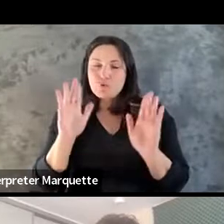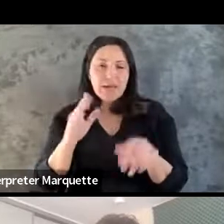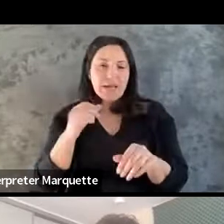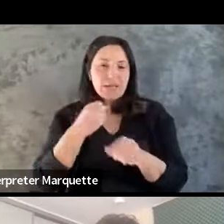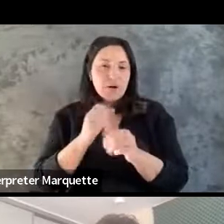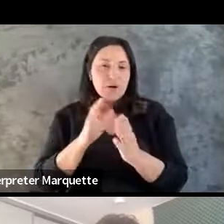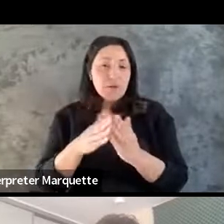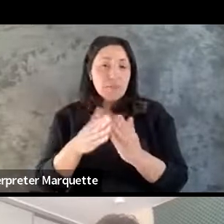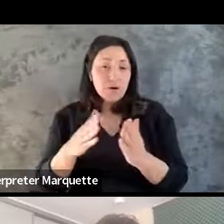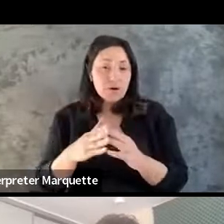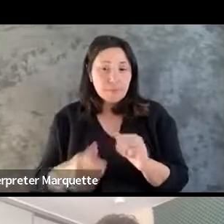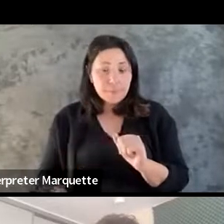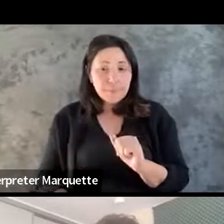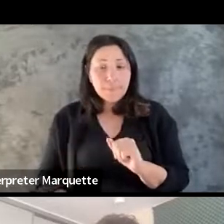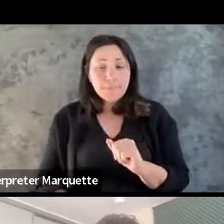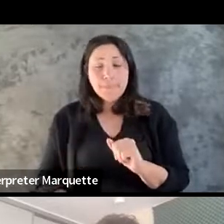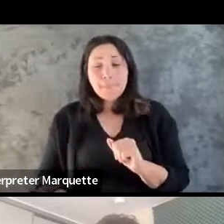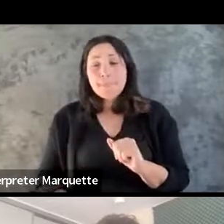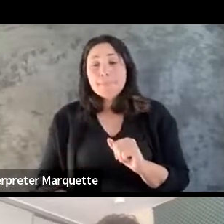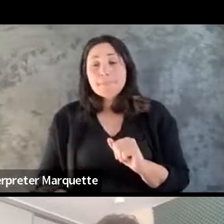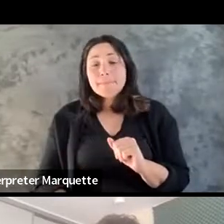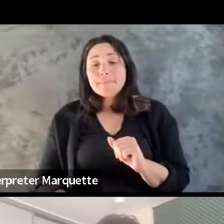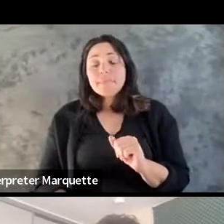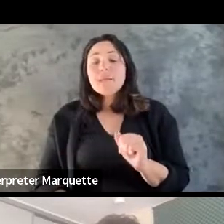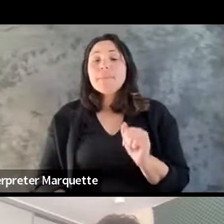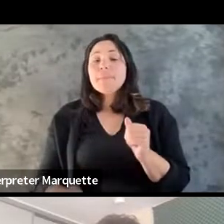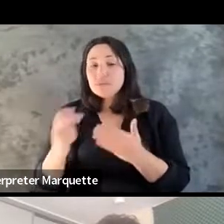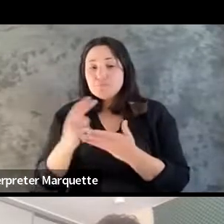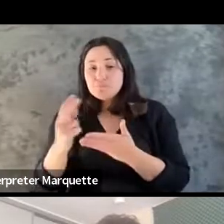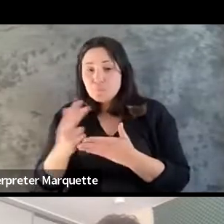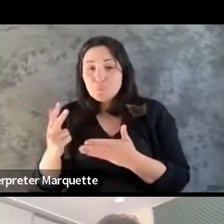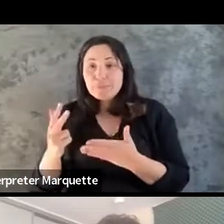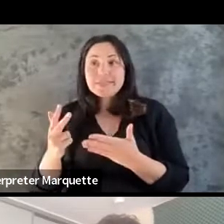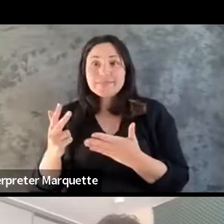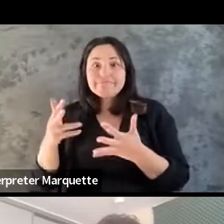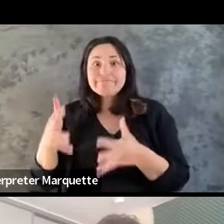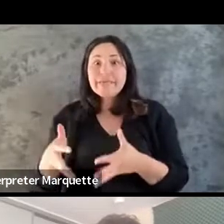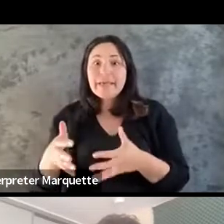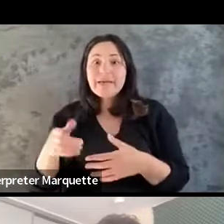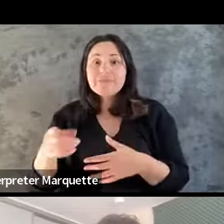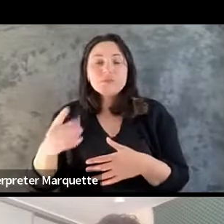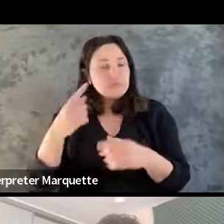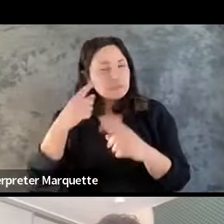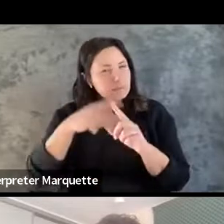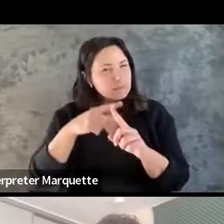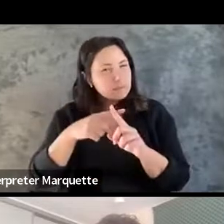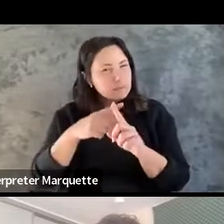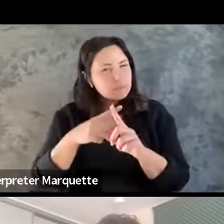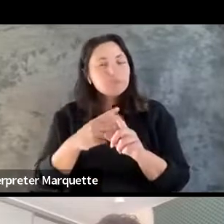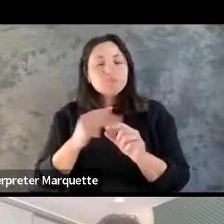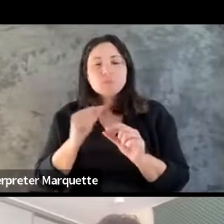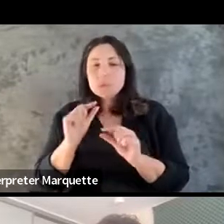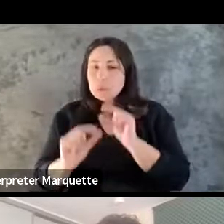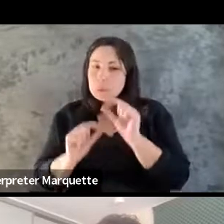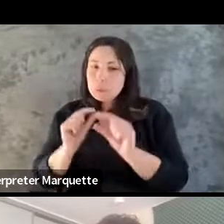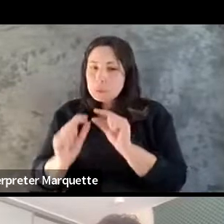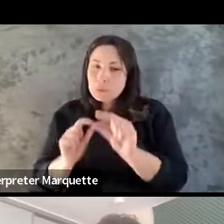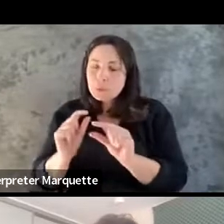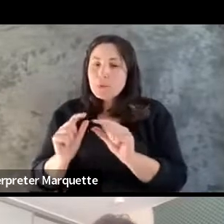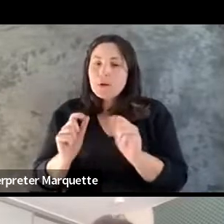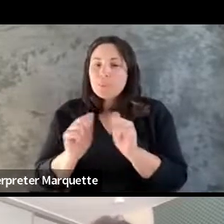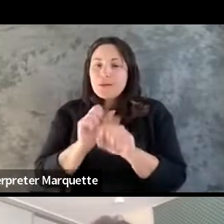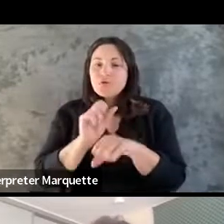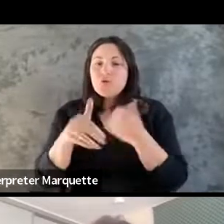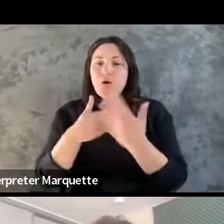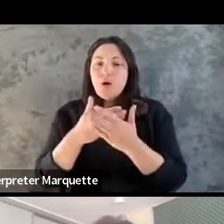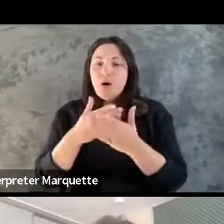got some weeks to go. We're going to take things one day at a time. We're going to stay as positive and productive as we can and make sure that collectively we're going to finish